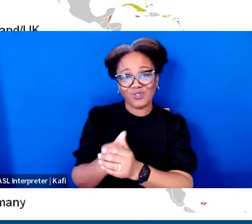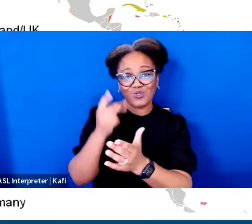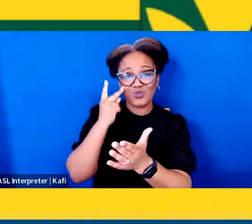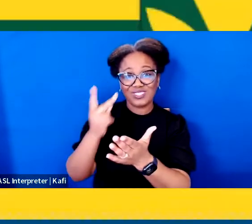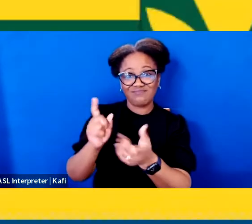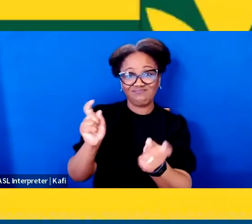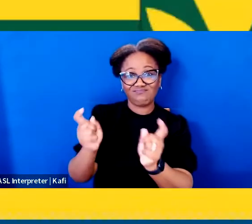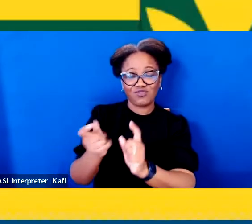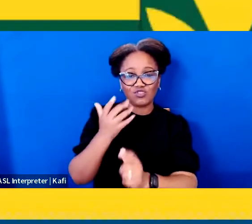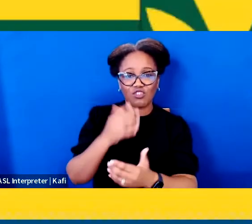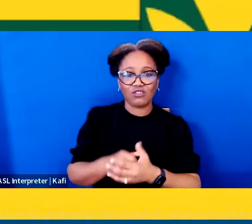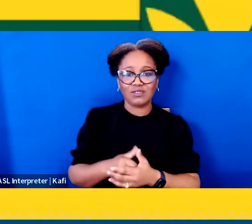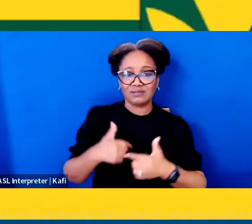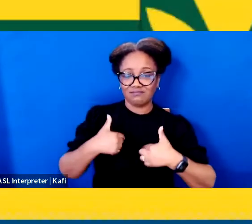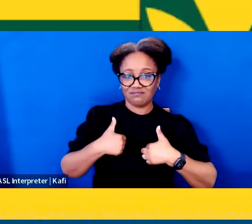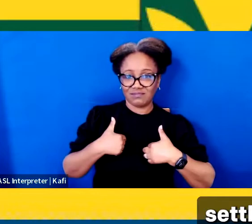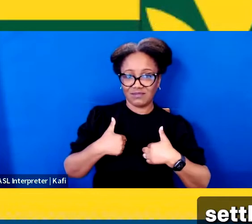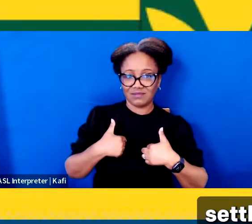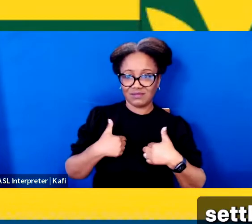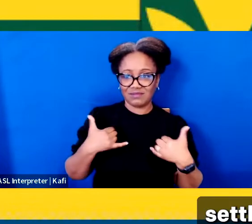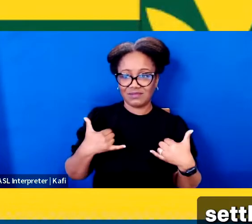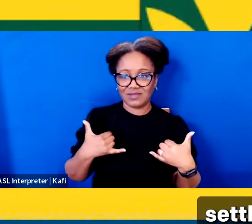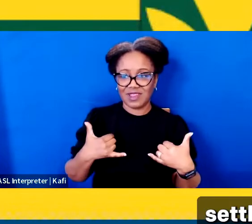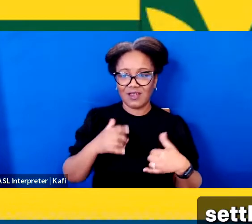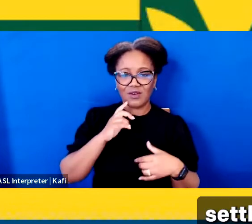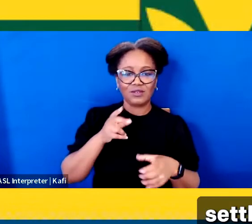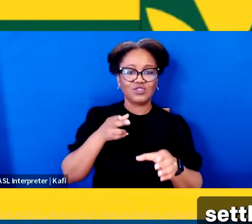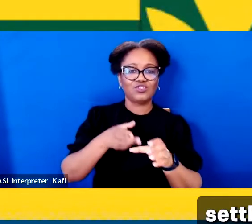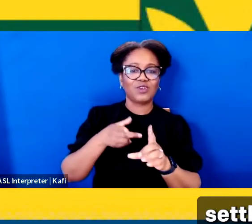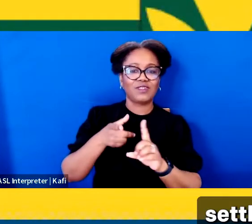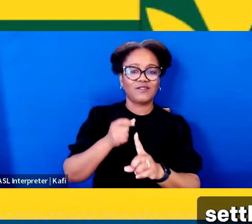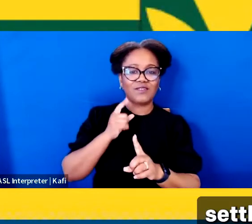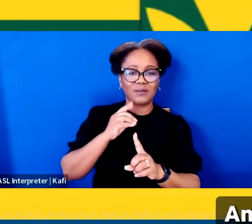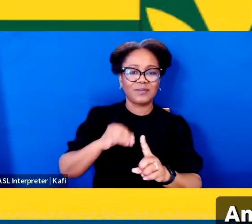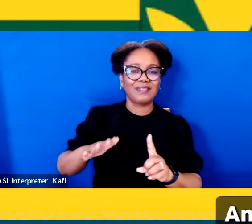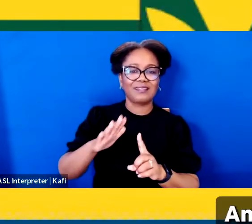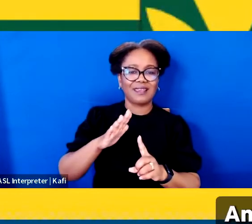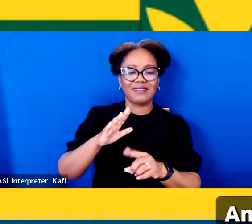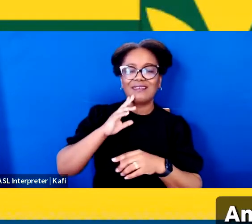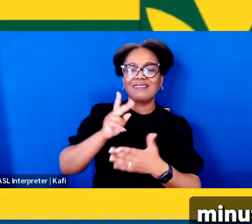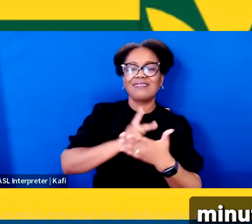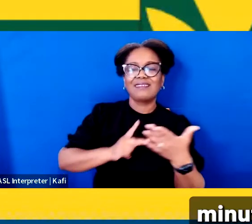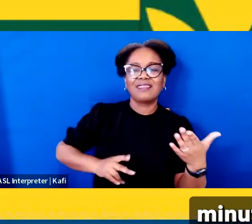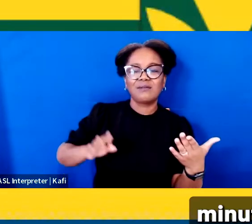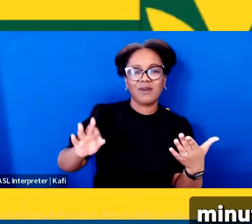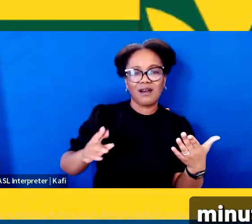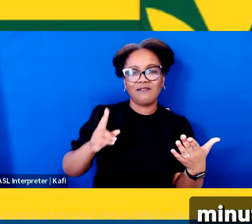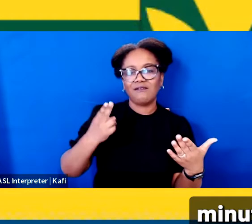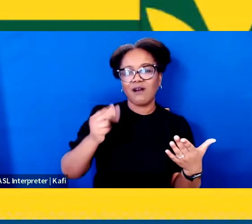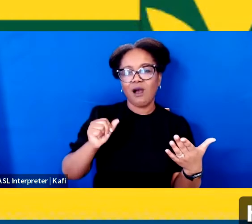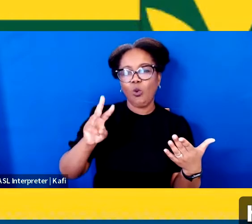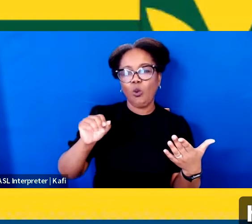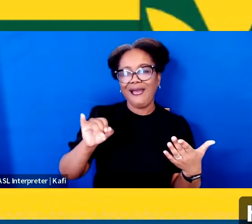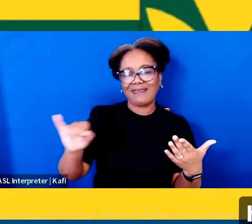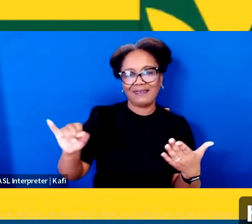Emmy. I am tuning in as a settler in the Kingdom of Hawaii, and I would like to take a few minutes to tell you more